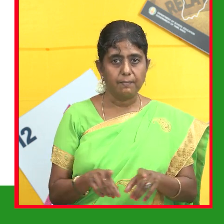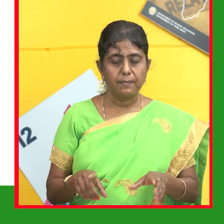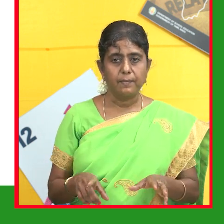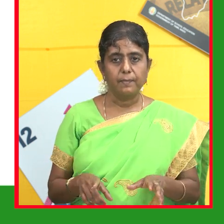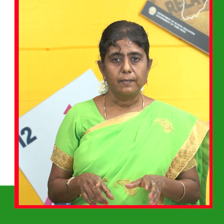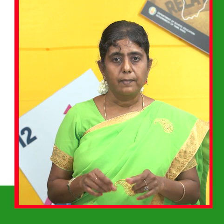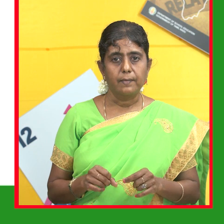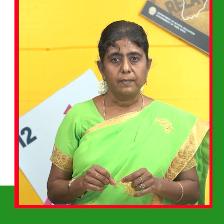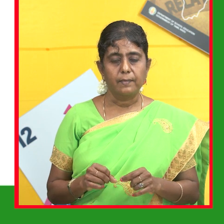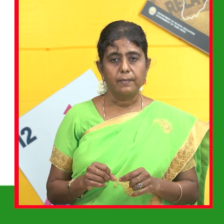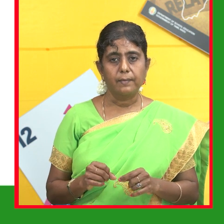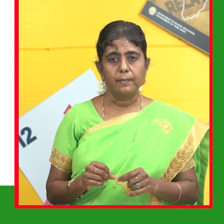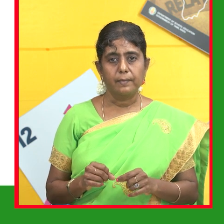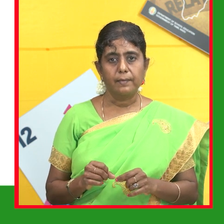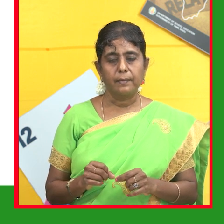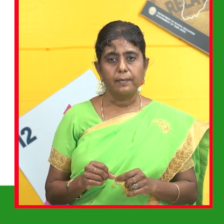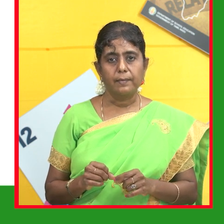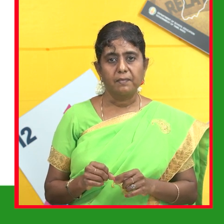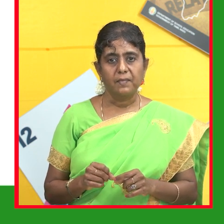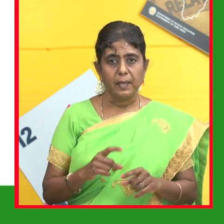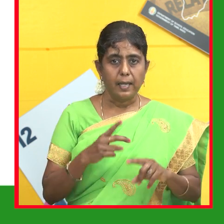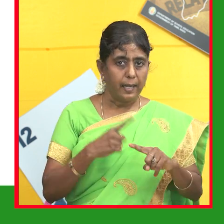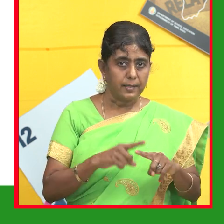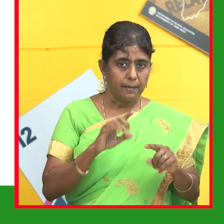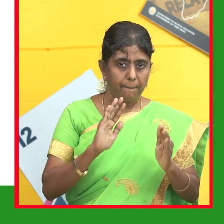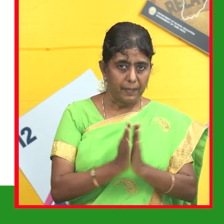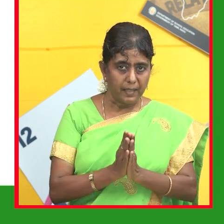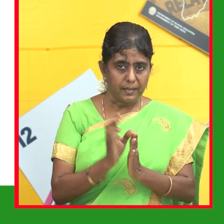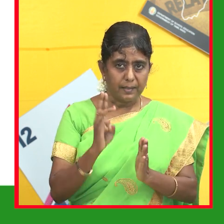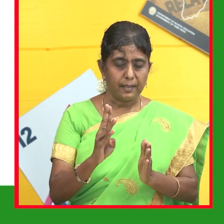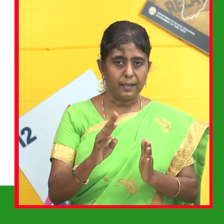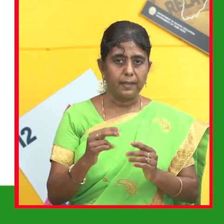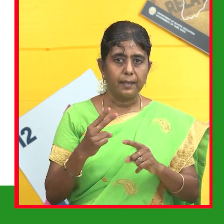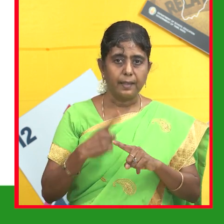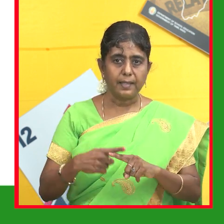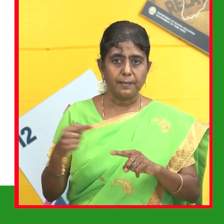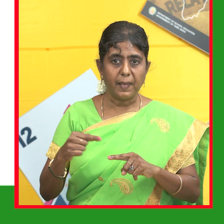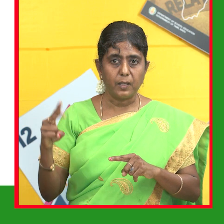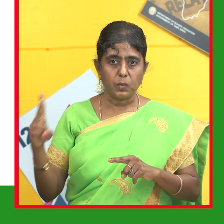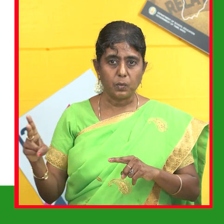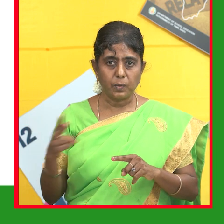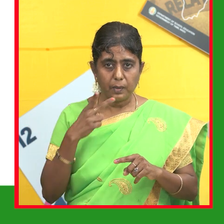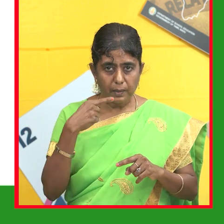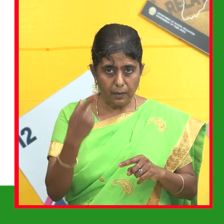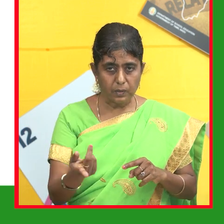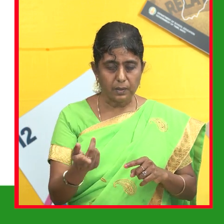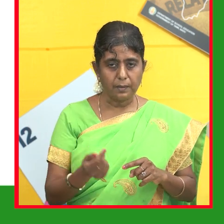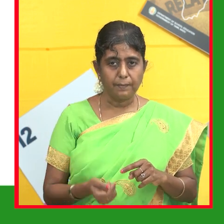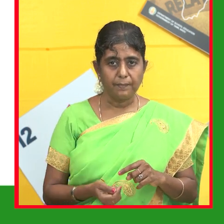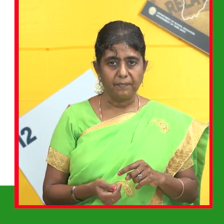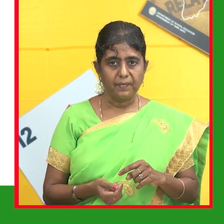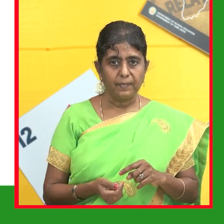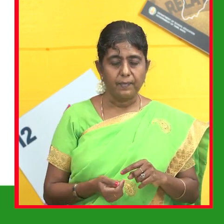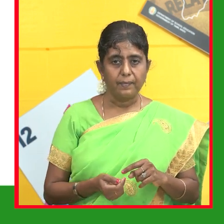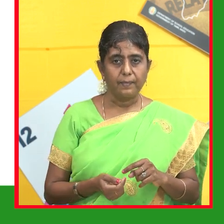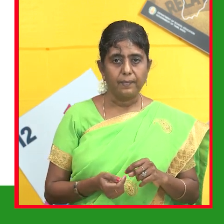are having the same factor. X plus 3, here x minus 2 you are seeing now in the question.